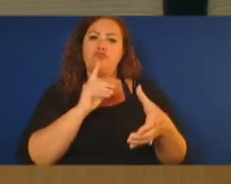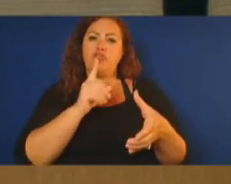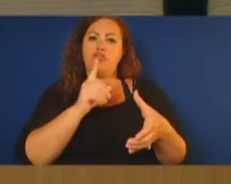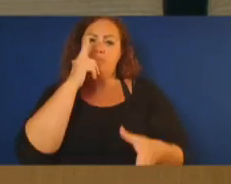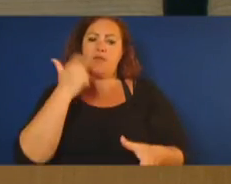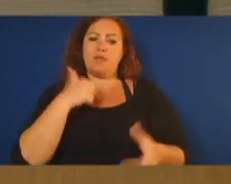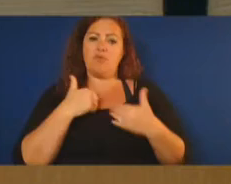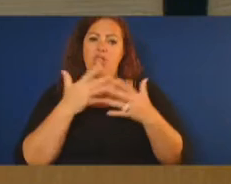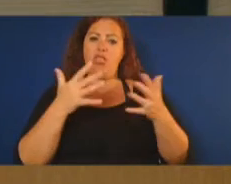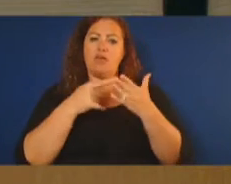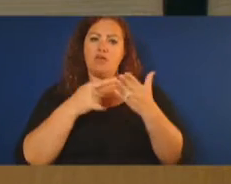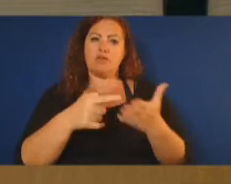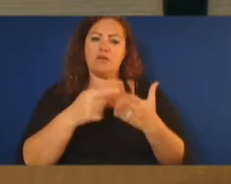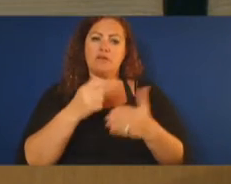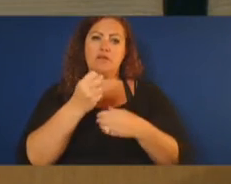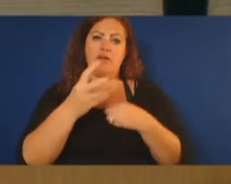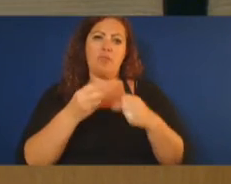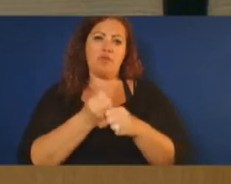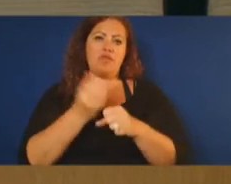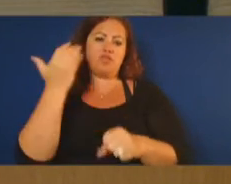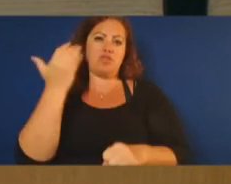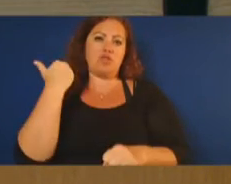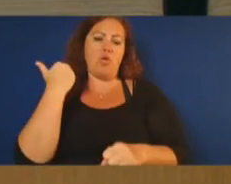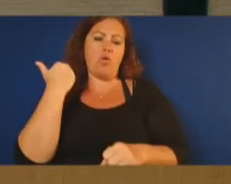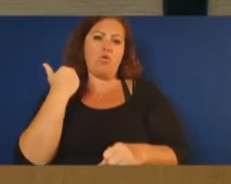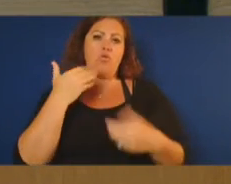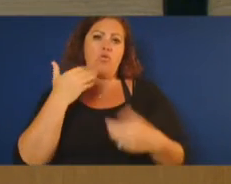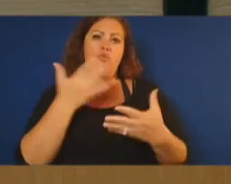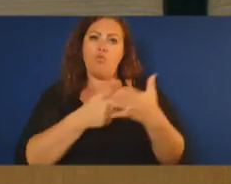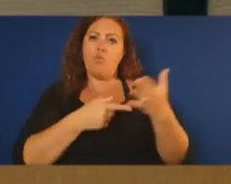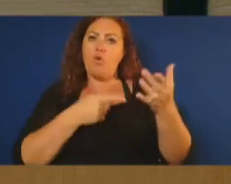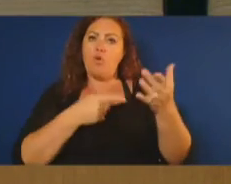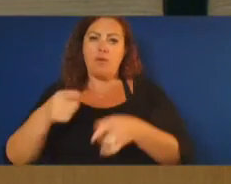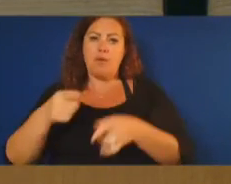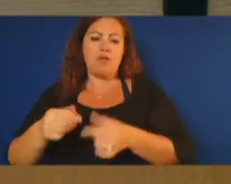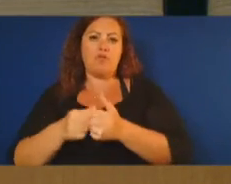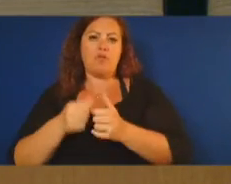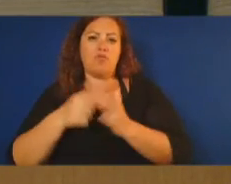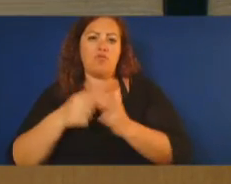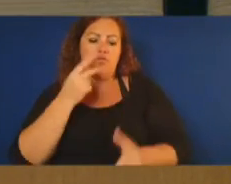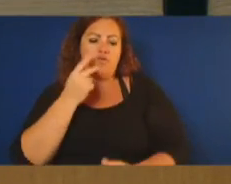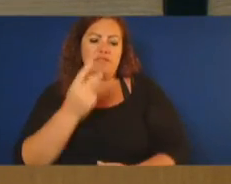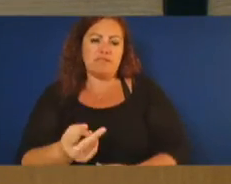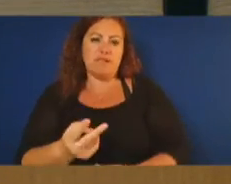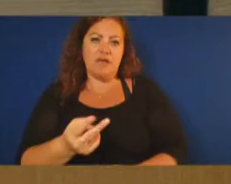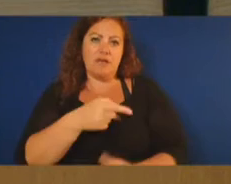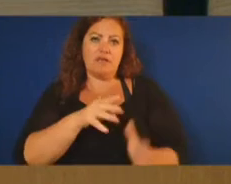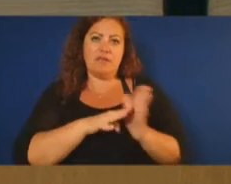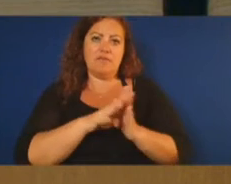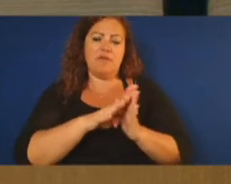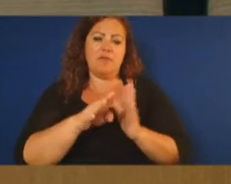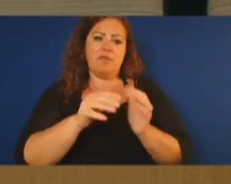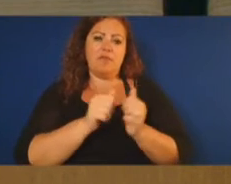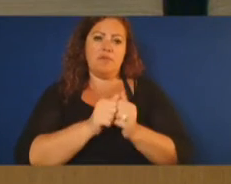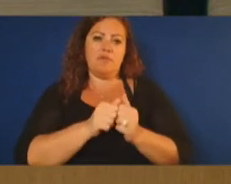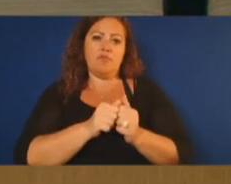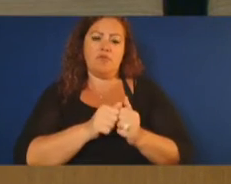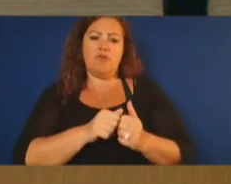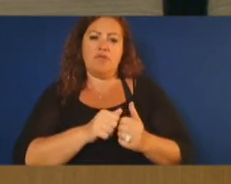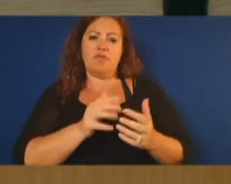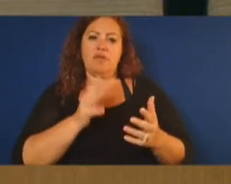discussions a couple years ago about what was happening with what we saw with development with livability and upward